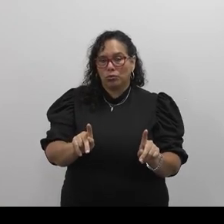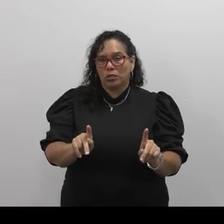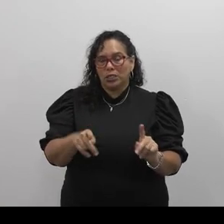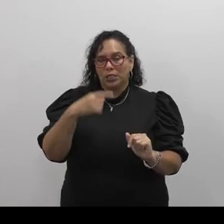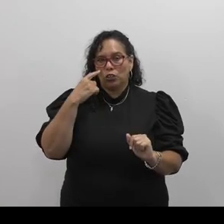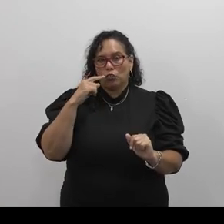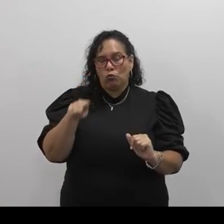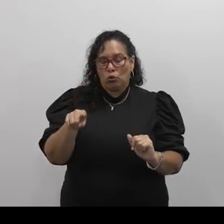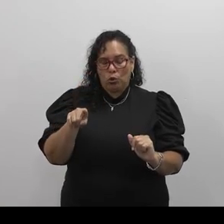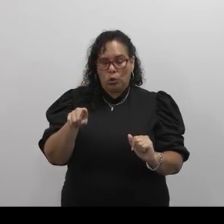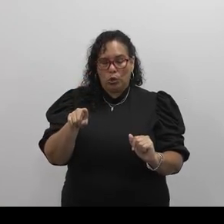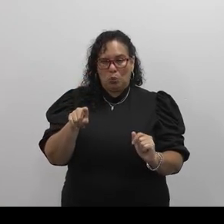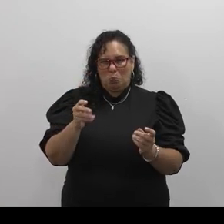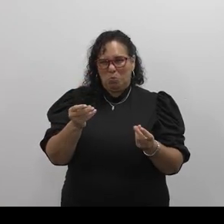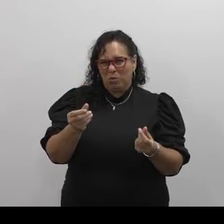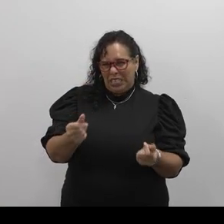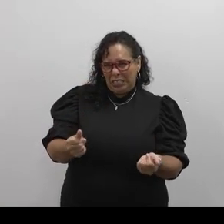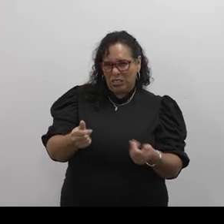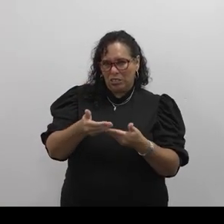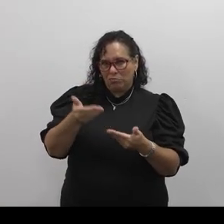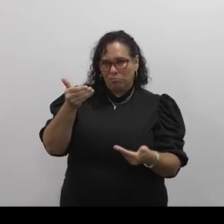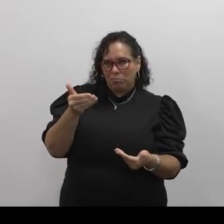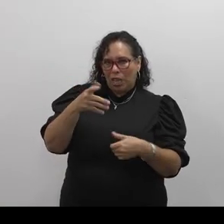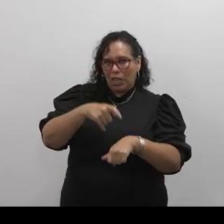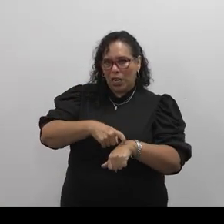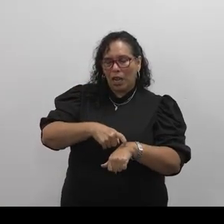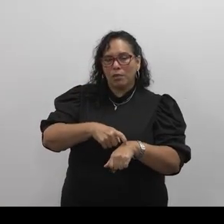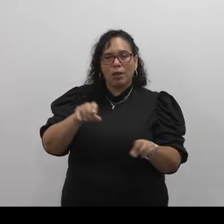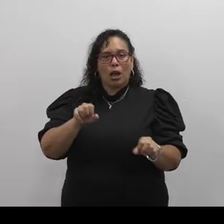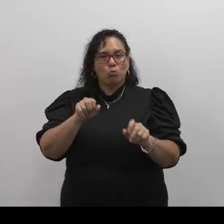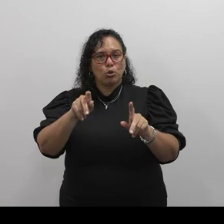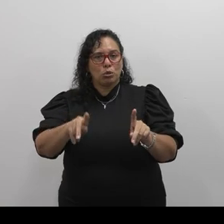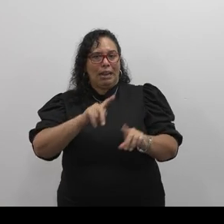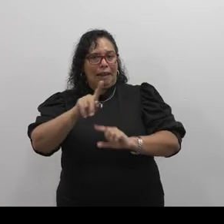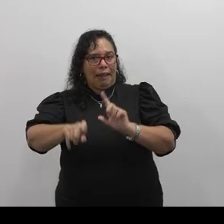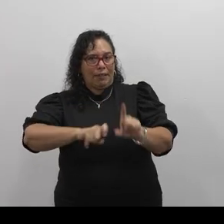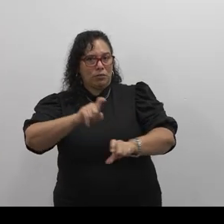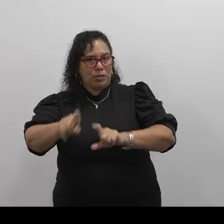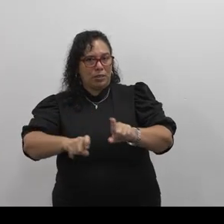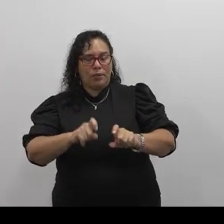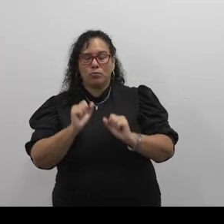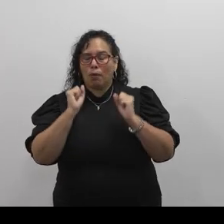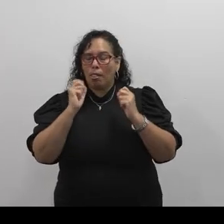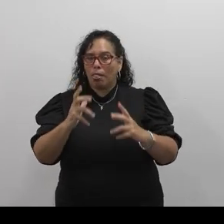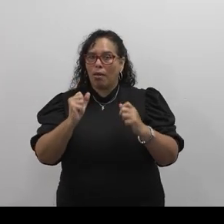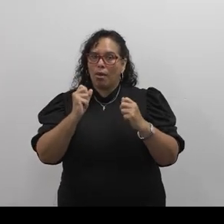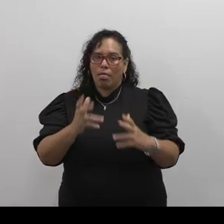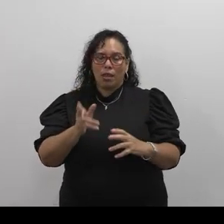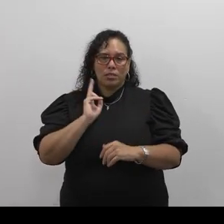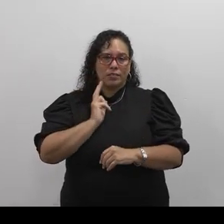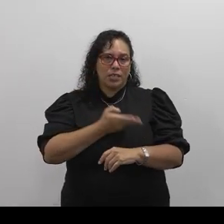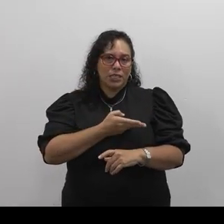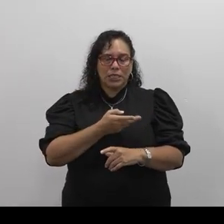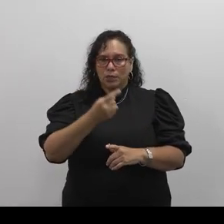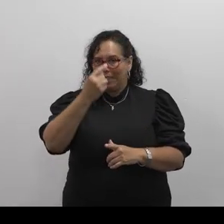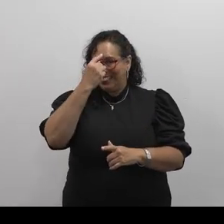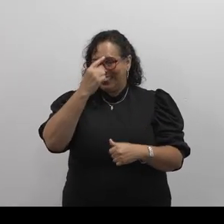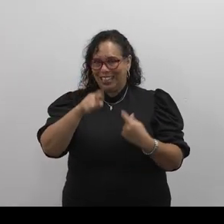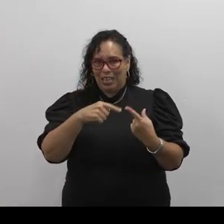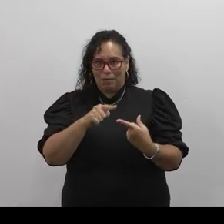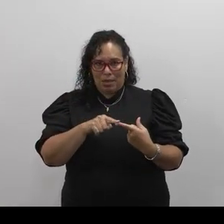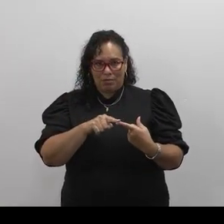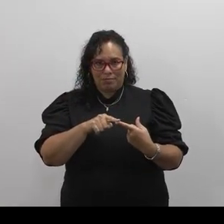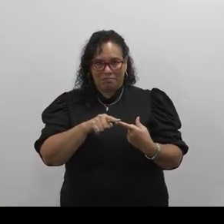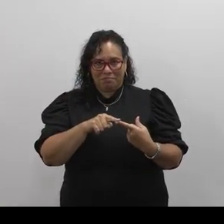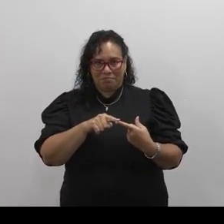for materials ahead of time and the opportunity to ask questions. So lots for us to think about, just to name a couple of